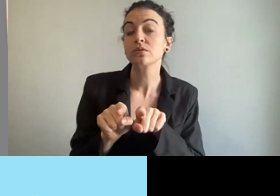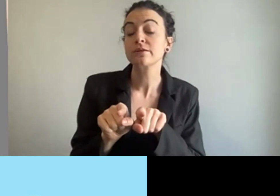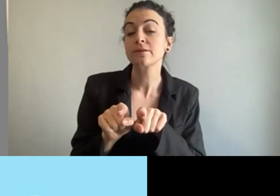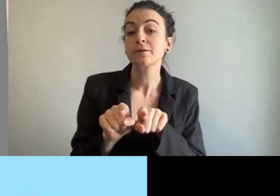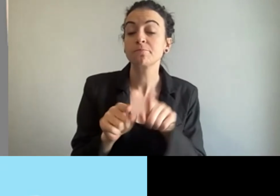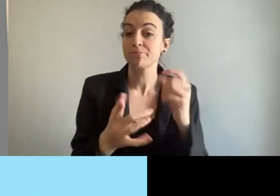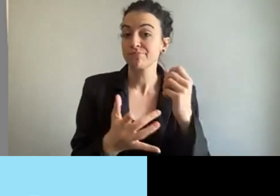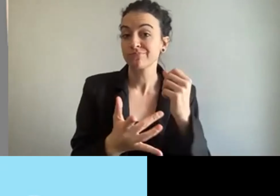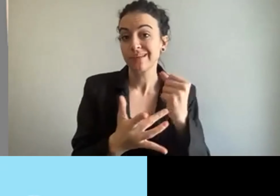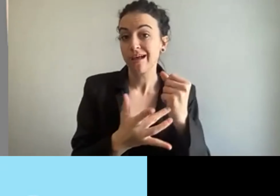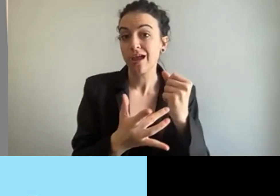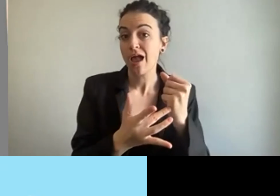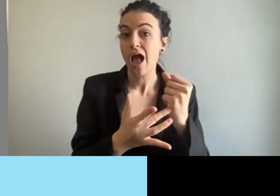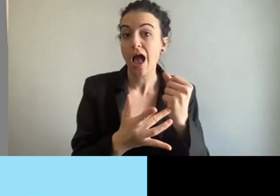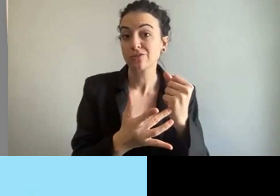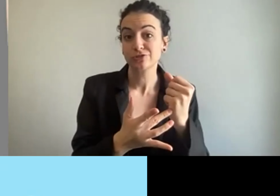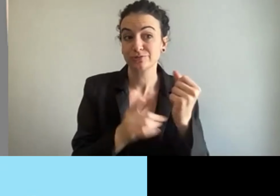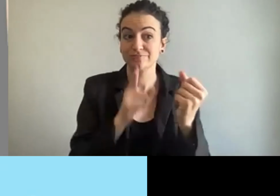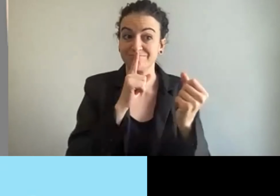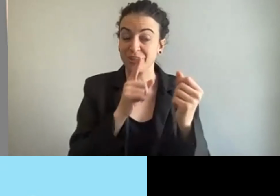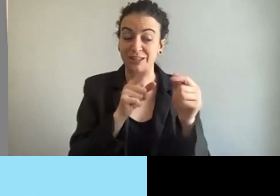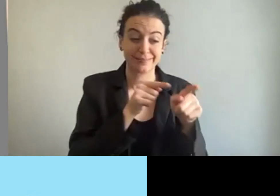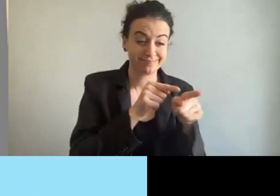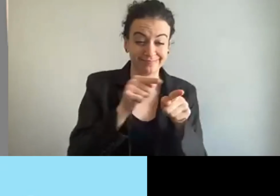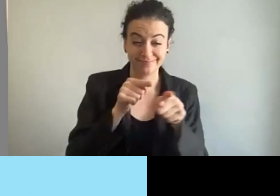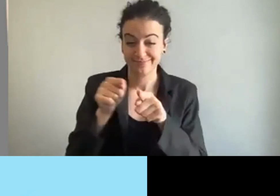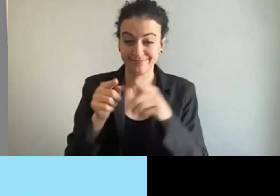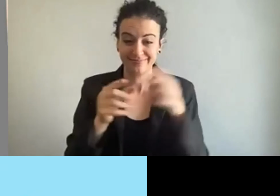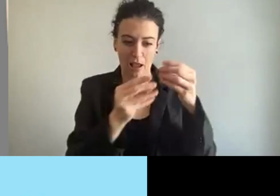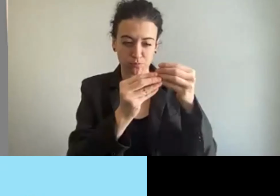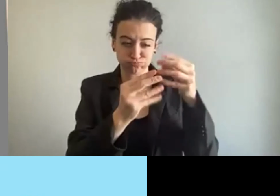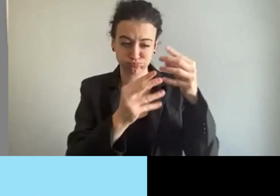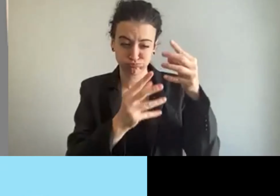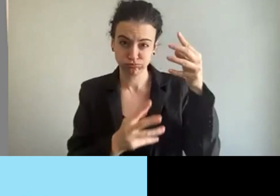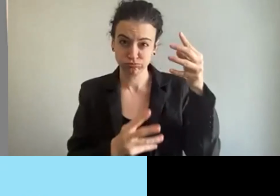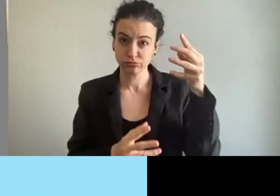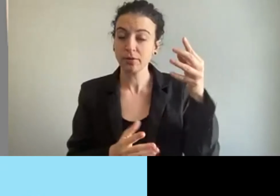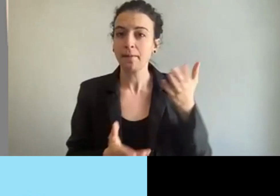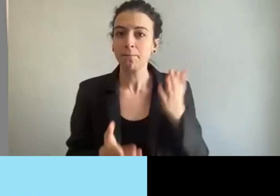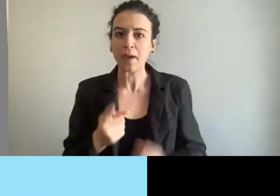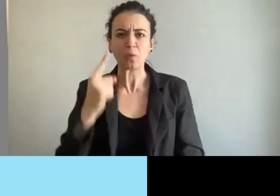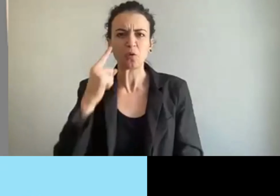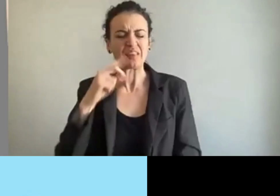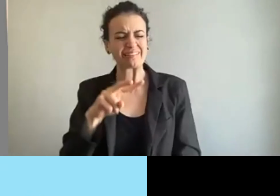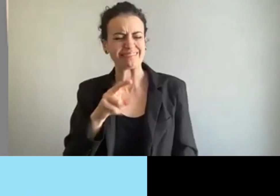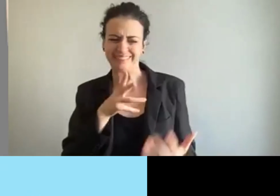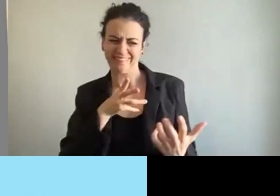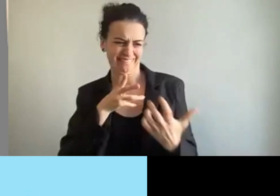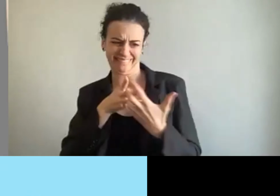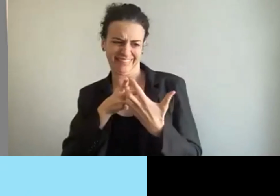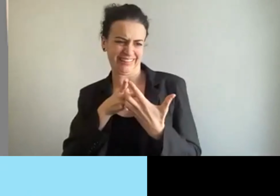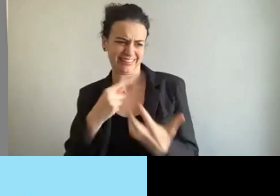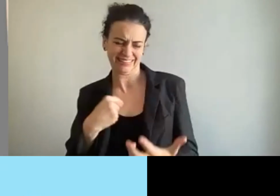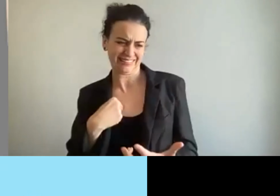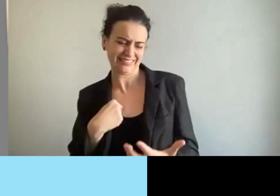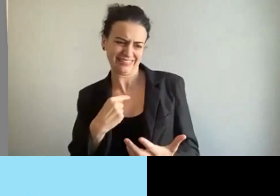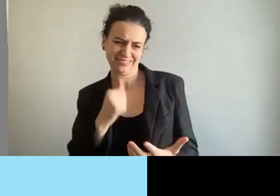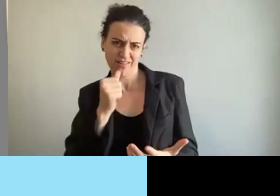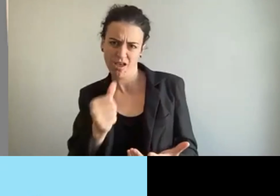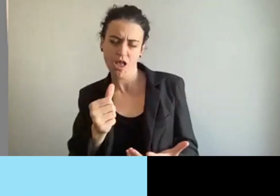technology out there that you don't like think might work, or you